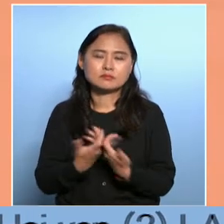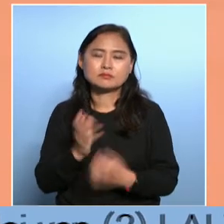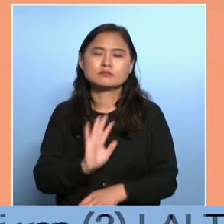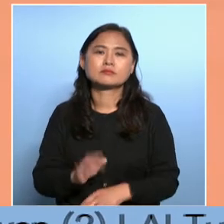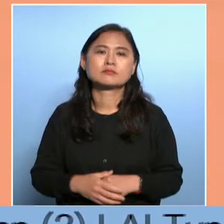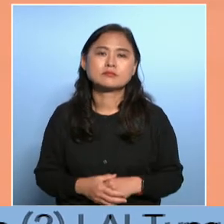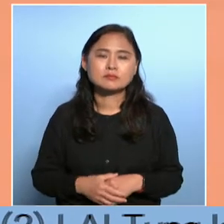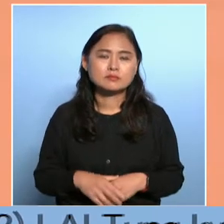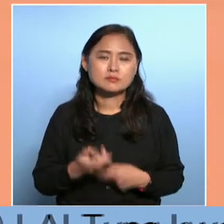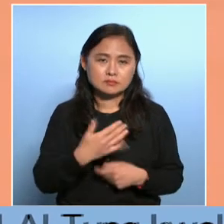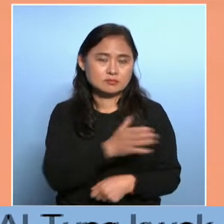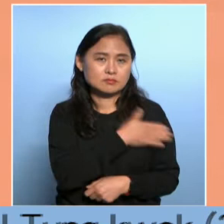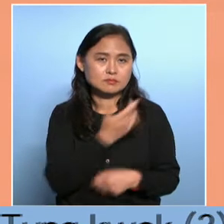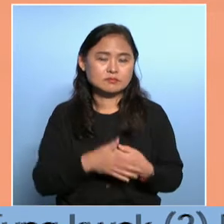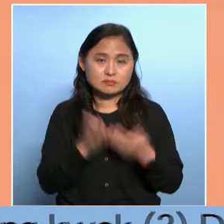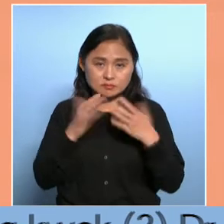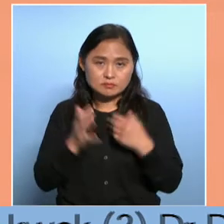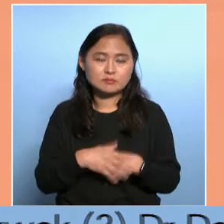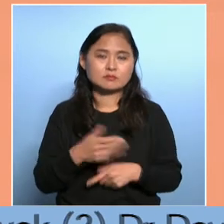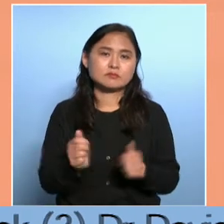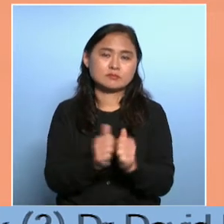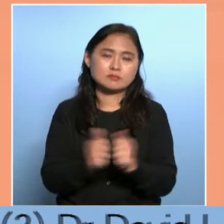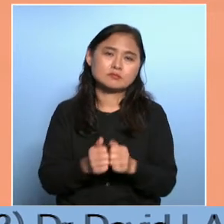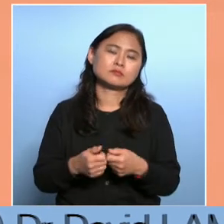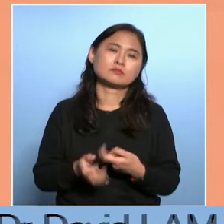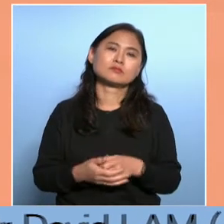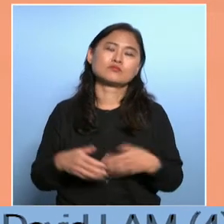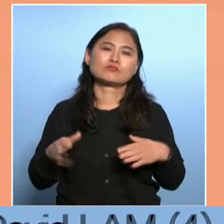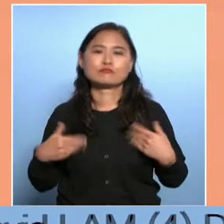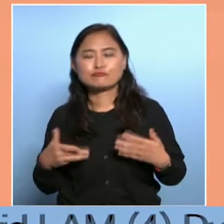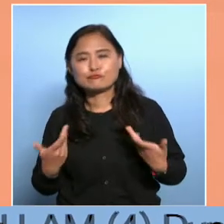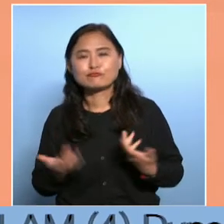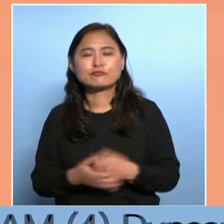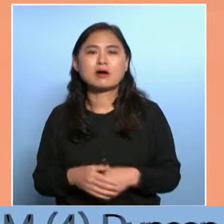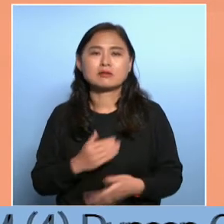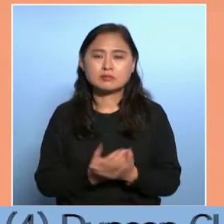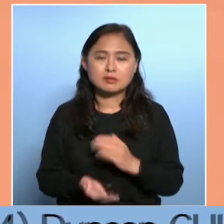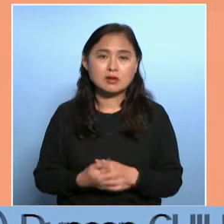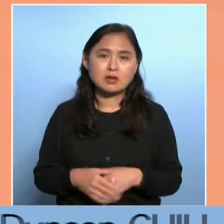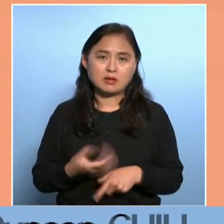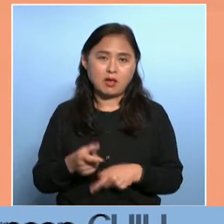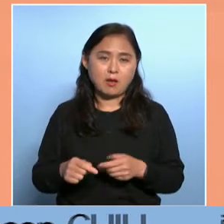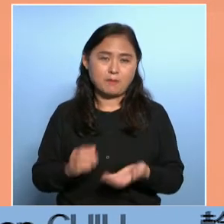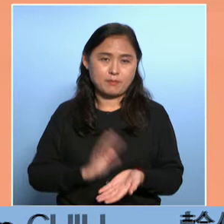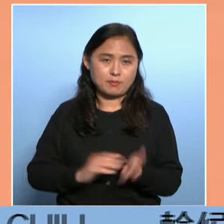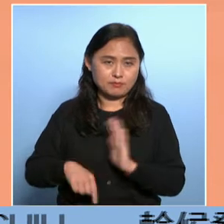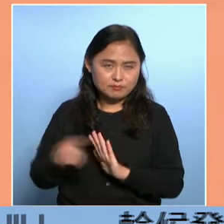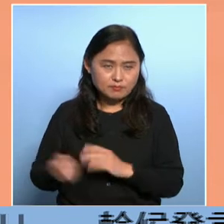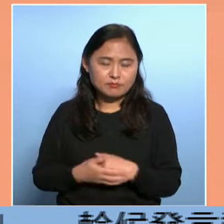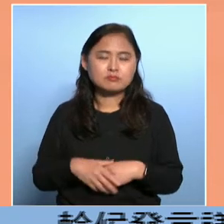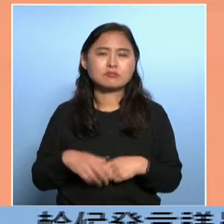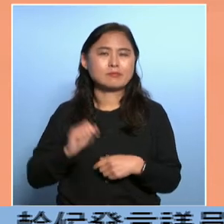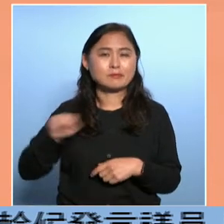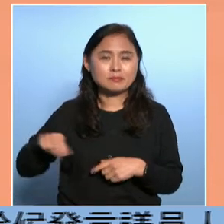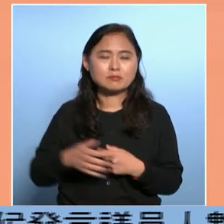is confirmed with the infection. Therefore, everyone in the family